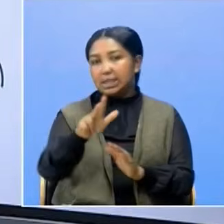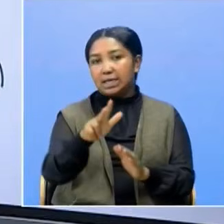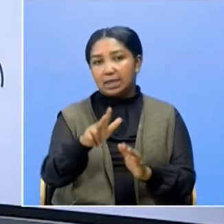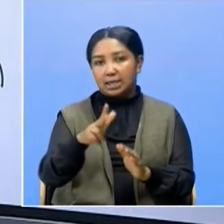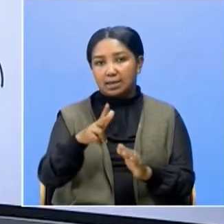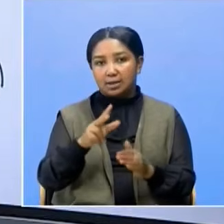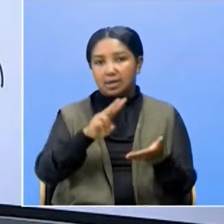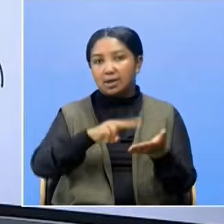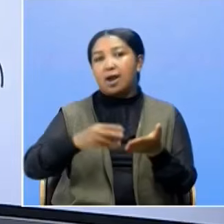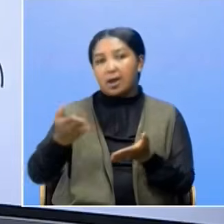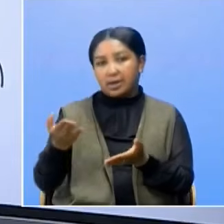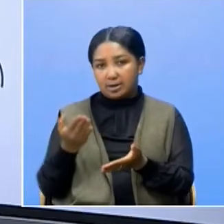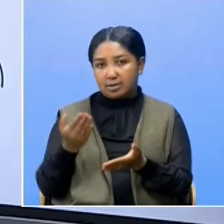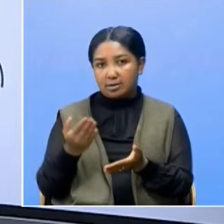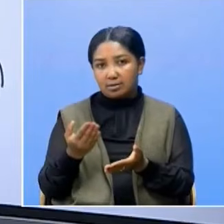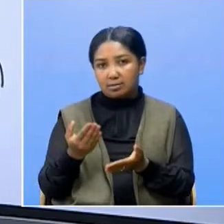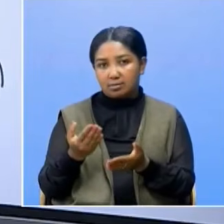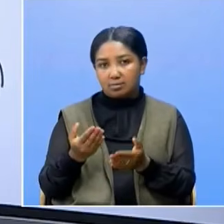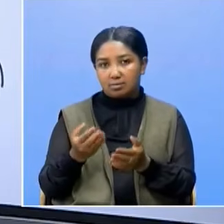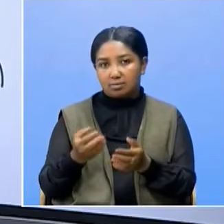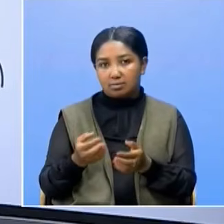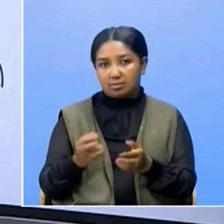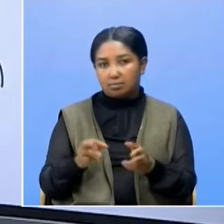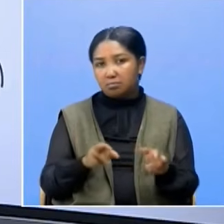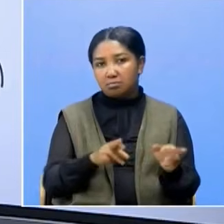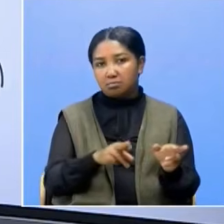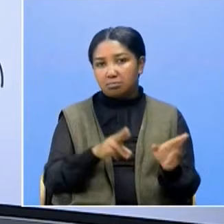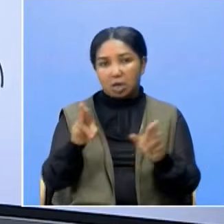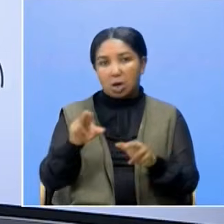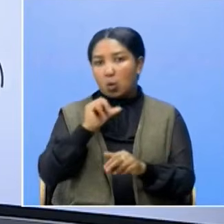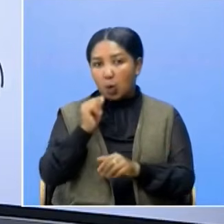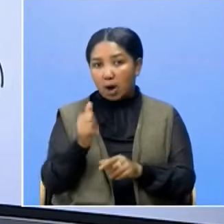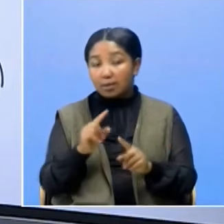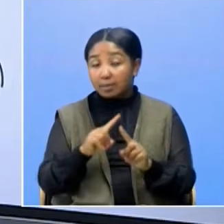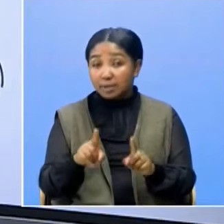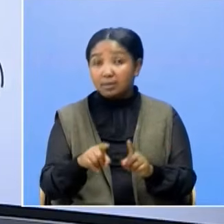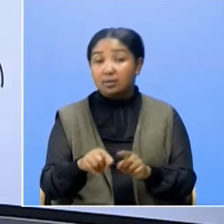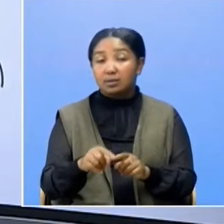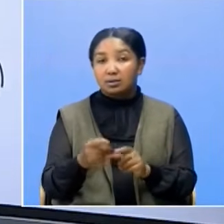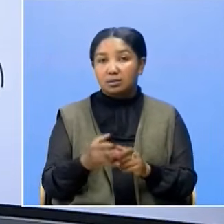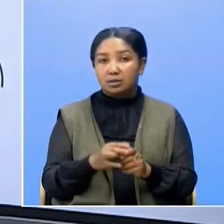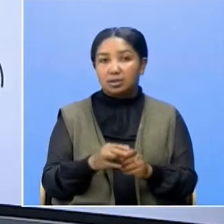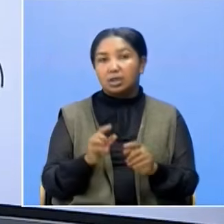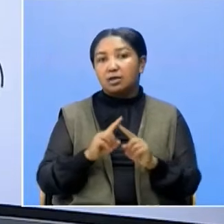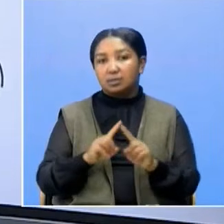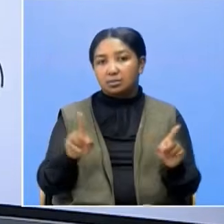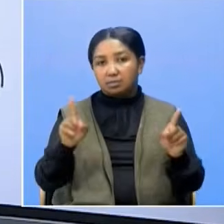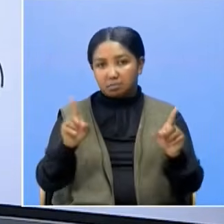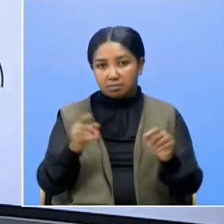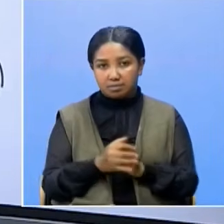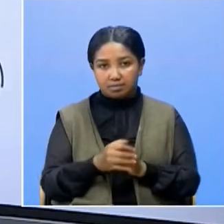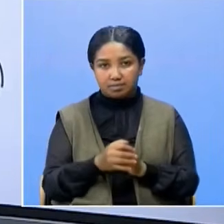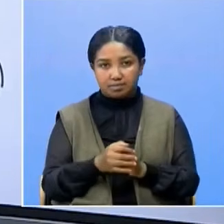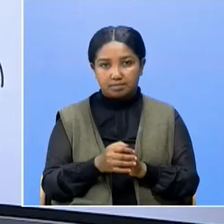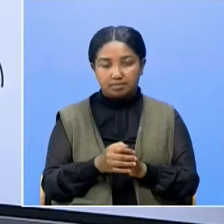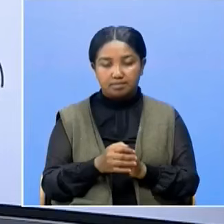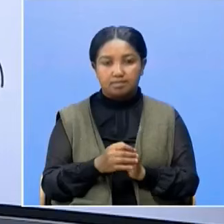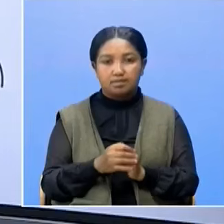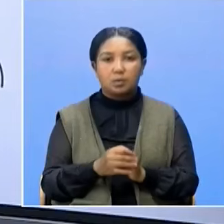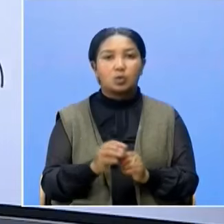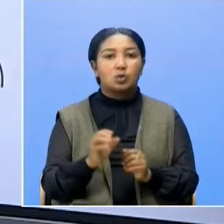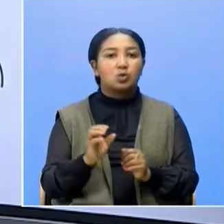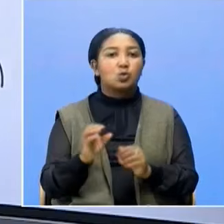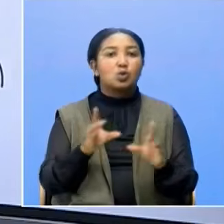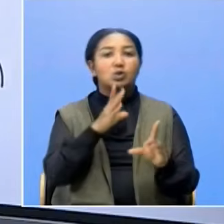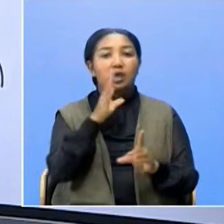read. Yeah? It is irregular. It doesn't change its form, but we can pronounce it in a different way. Yes? Yeah. We